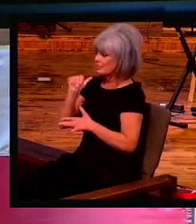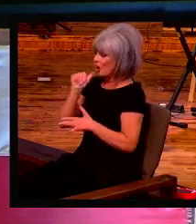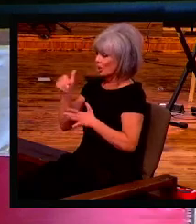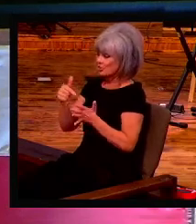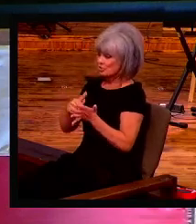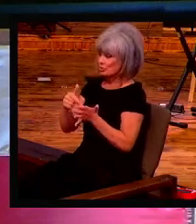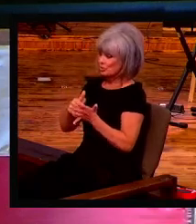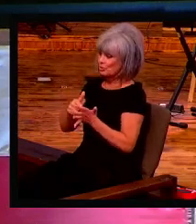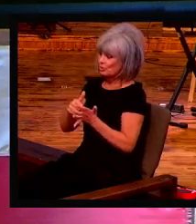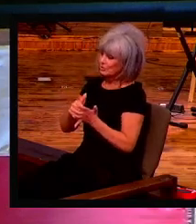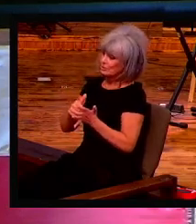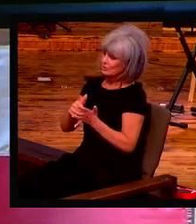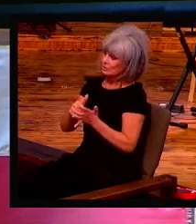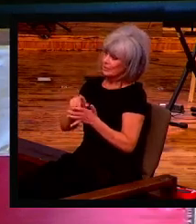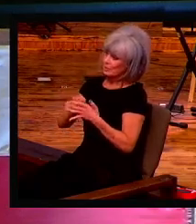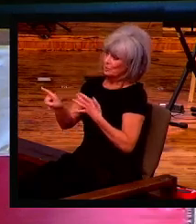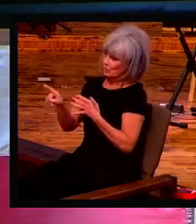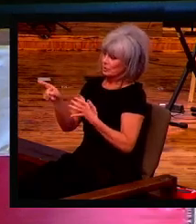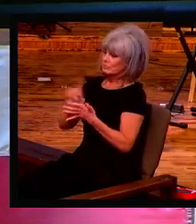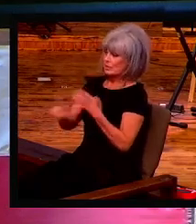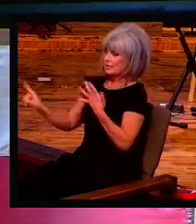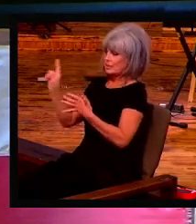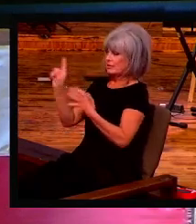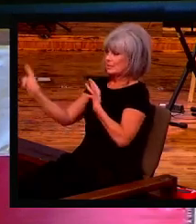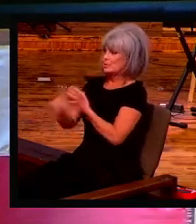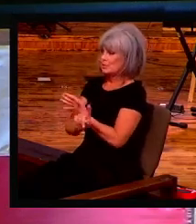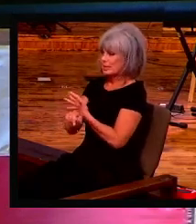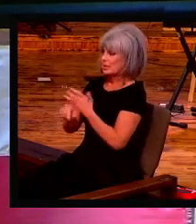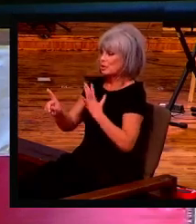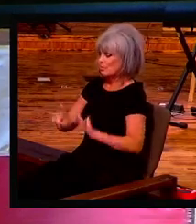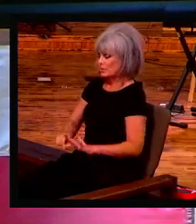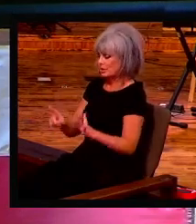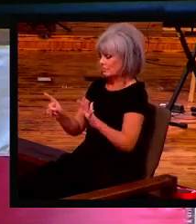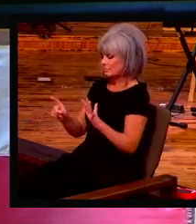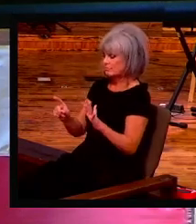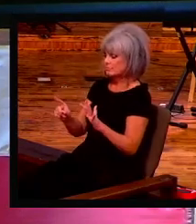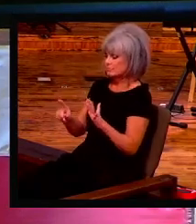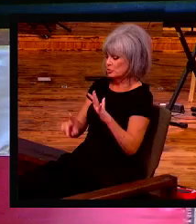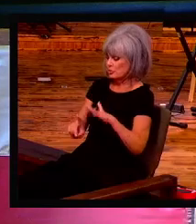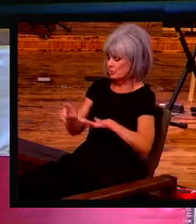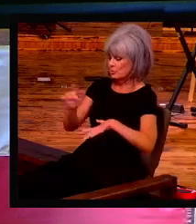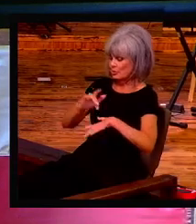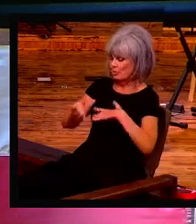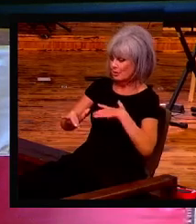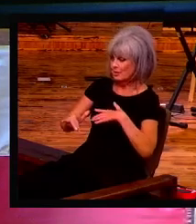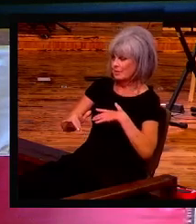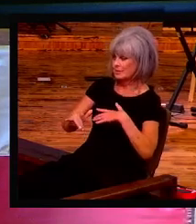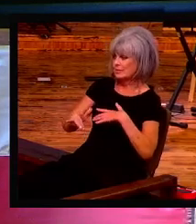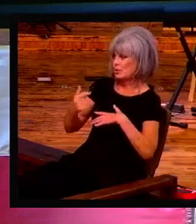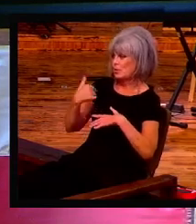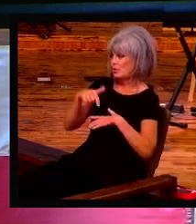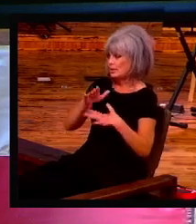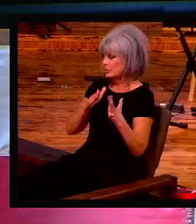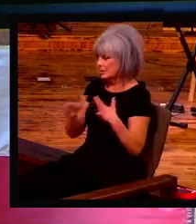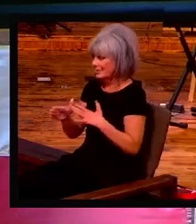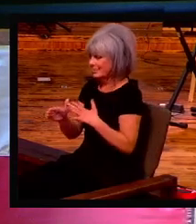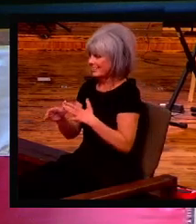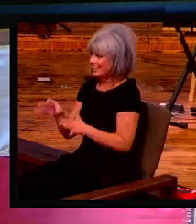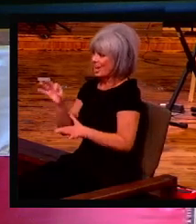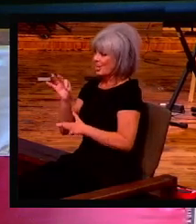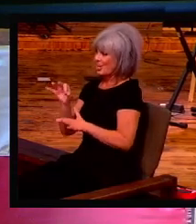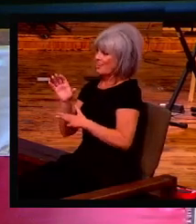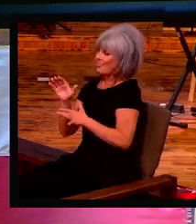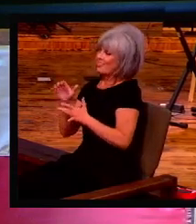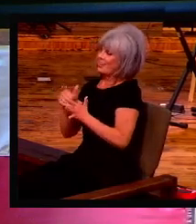she might come early. And then we had to go and execute. And when my wife was giving me 9,000 instructions all at